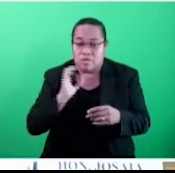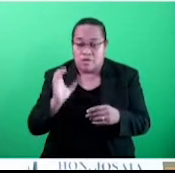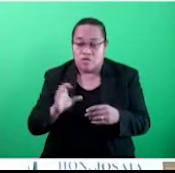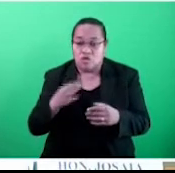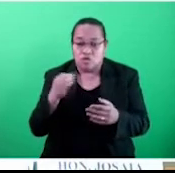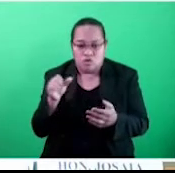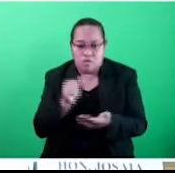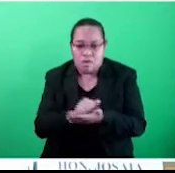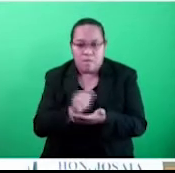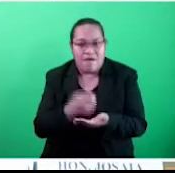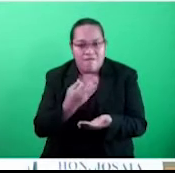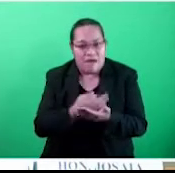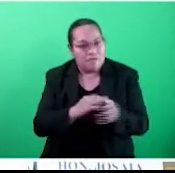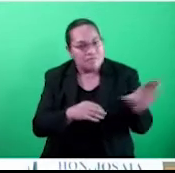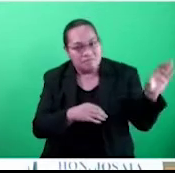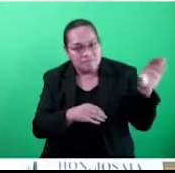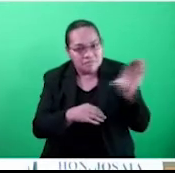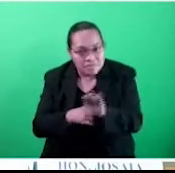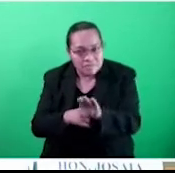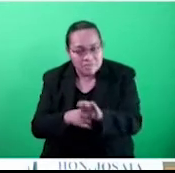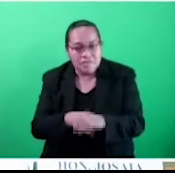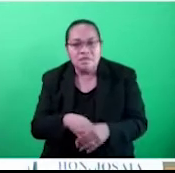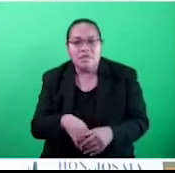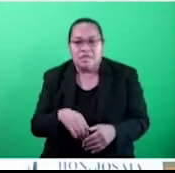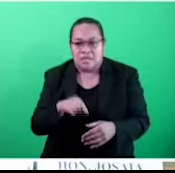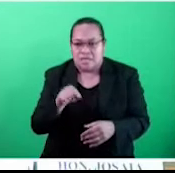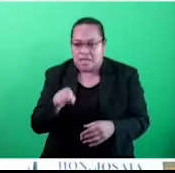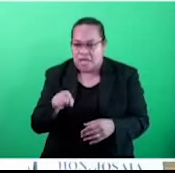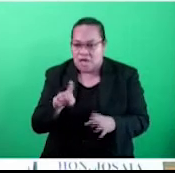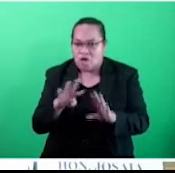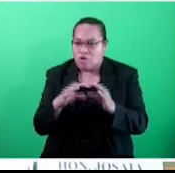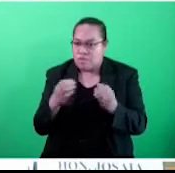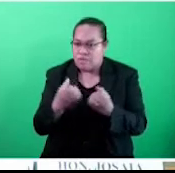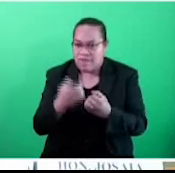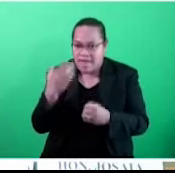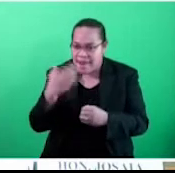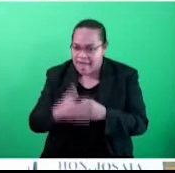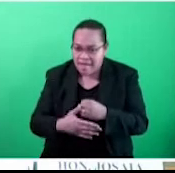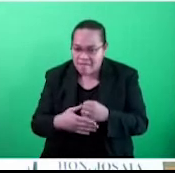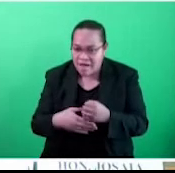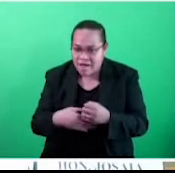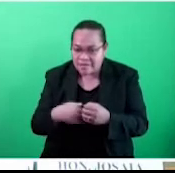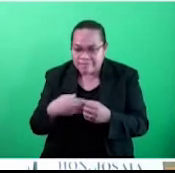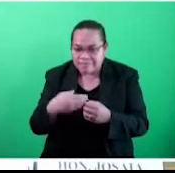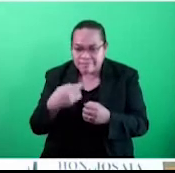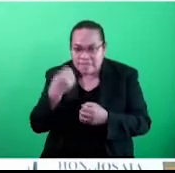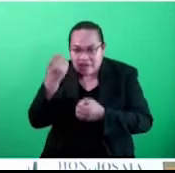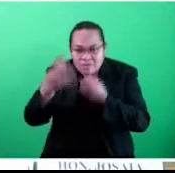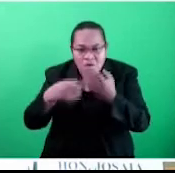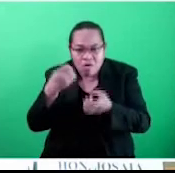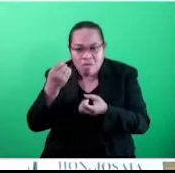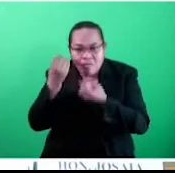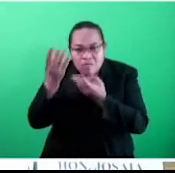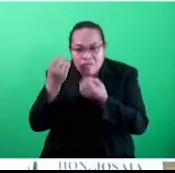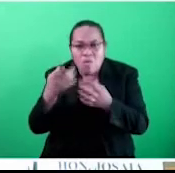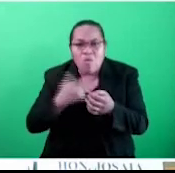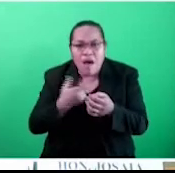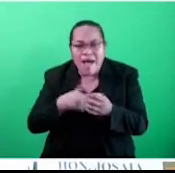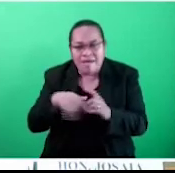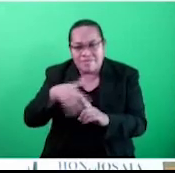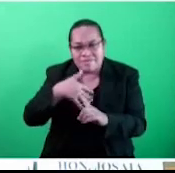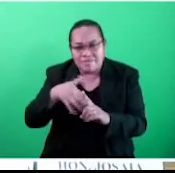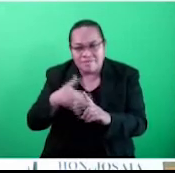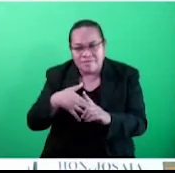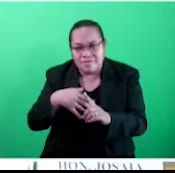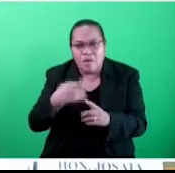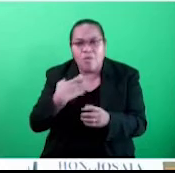funded. Of course, the committee has not said as to why there is requirement for more funding. However, it should be